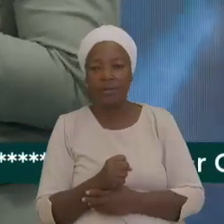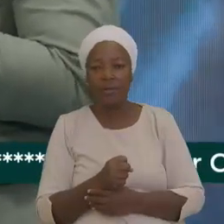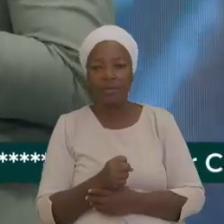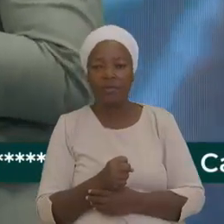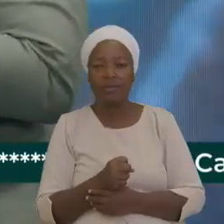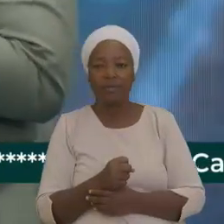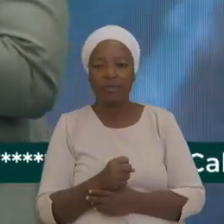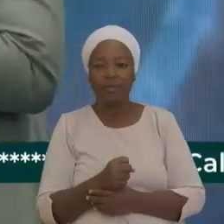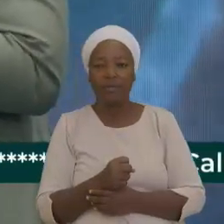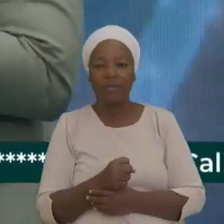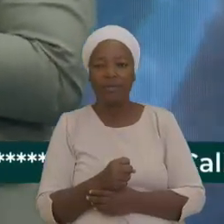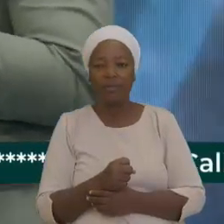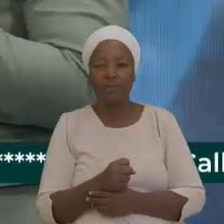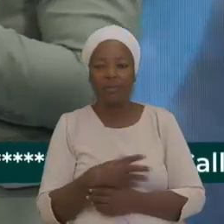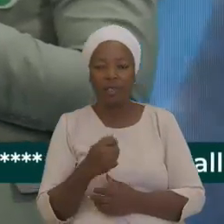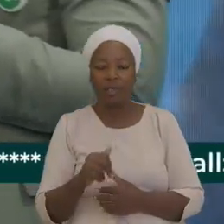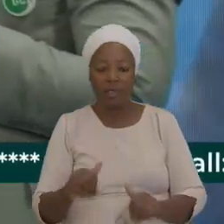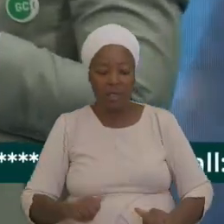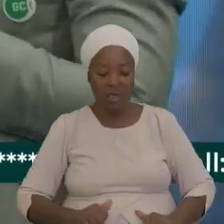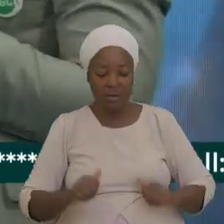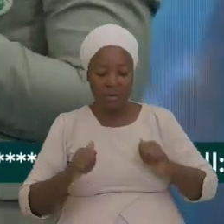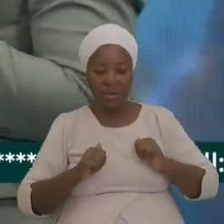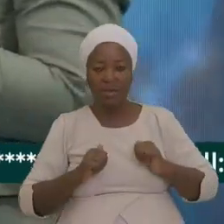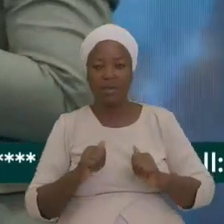The areas where they live.